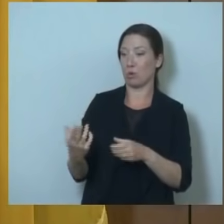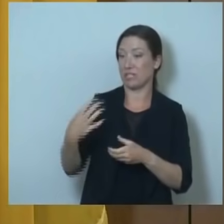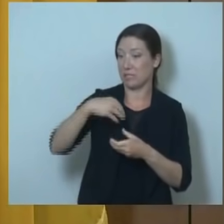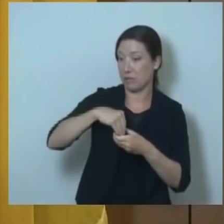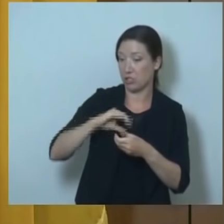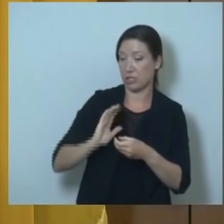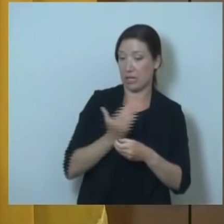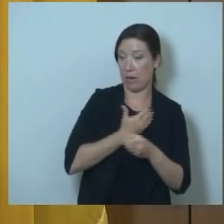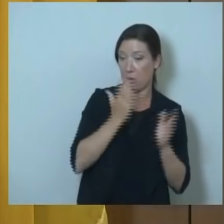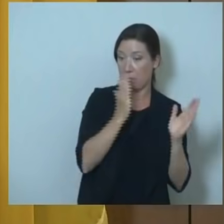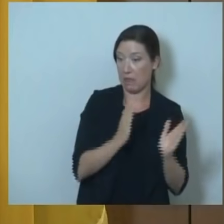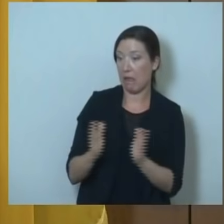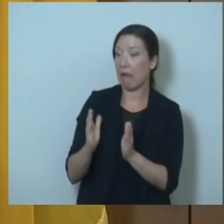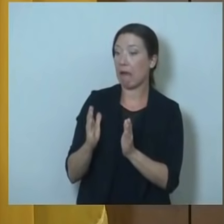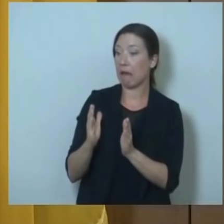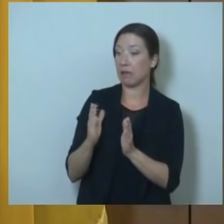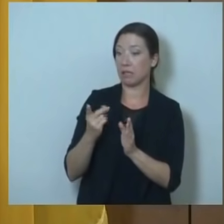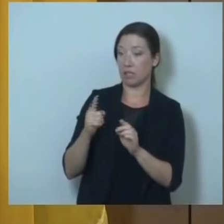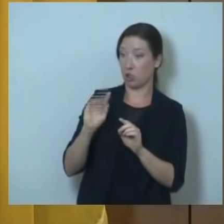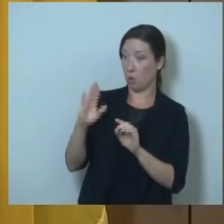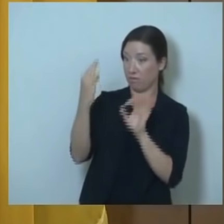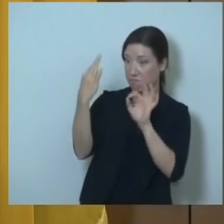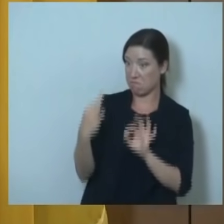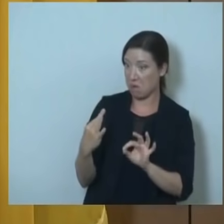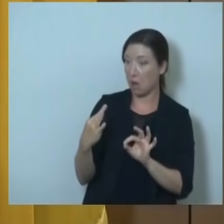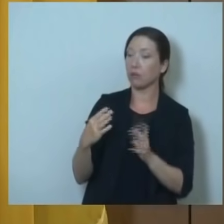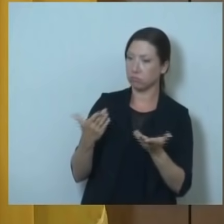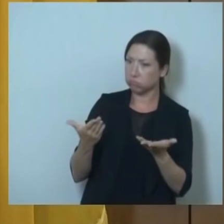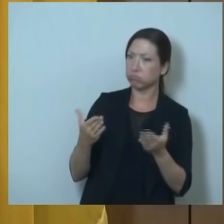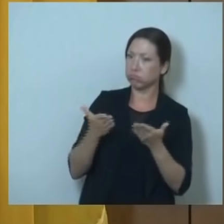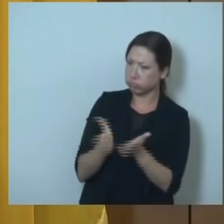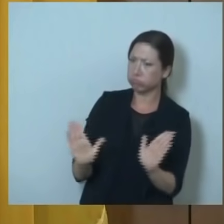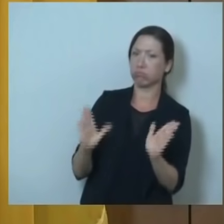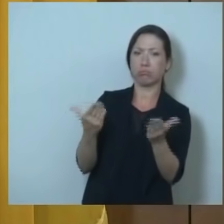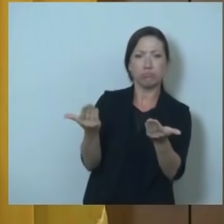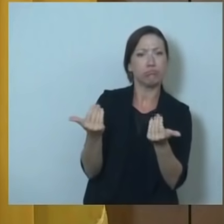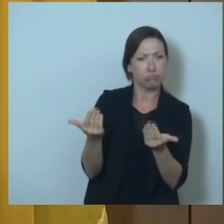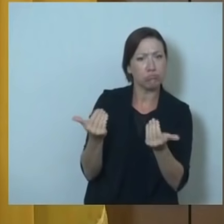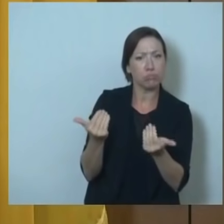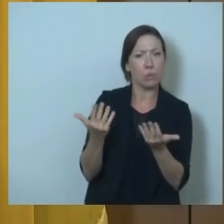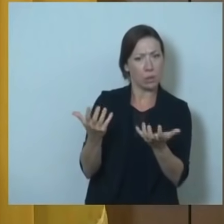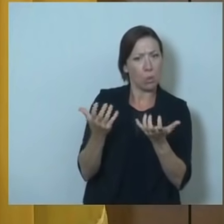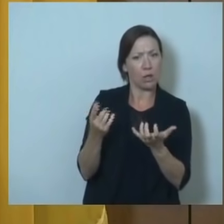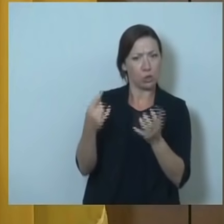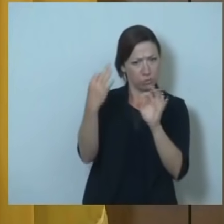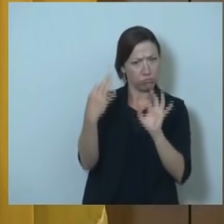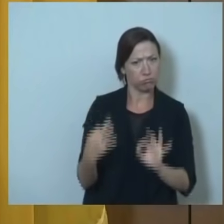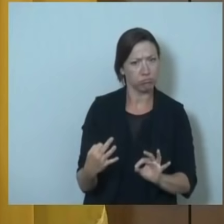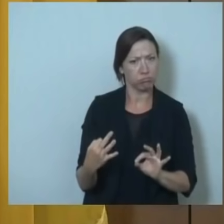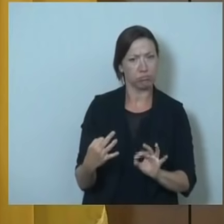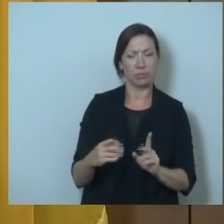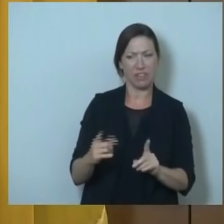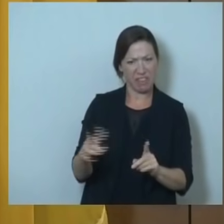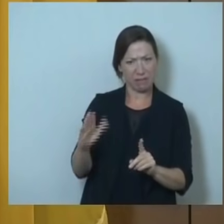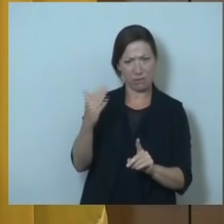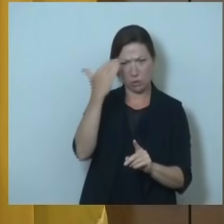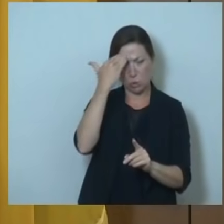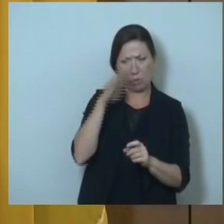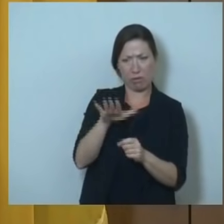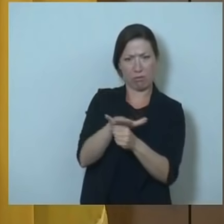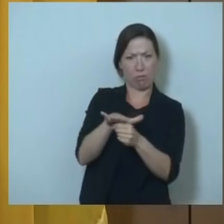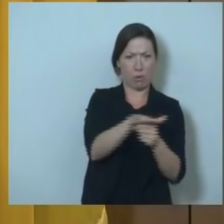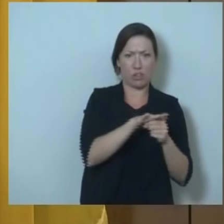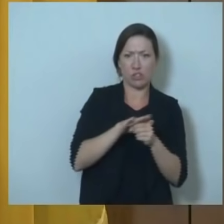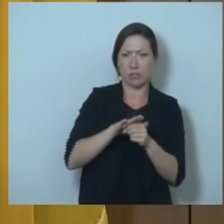only welcome, it's expected, right? They have the expertise, they know who they have. I do worry a bit that some of